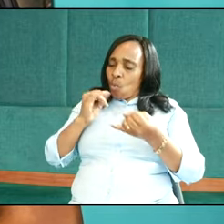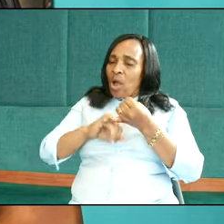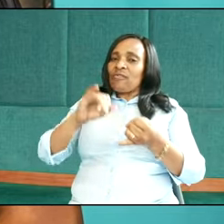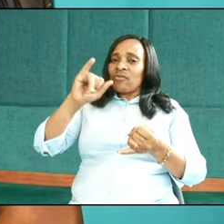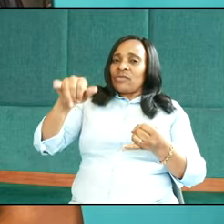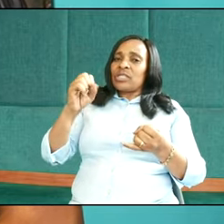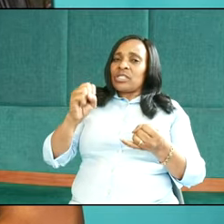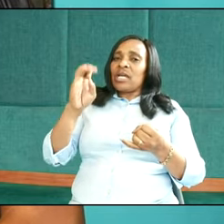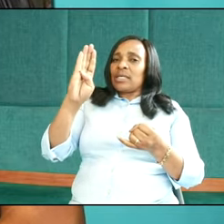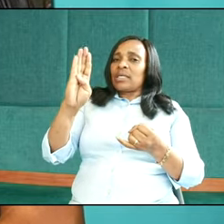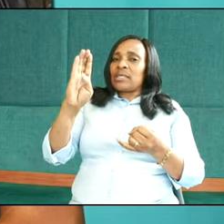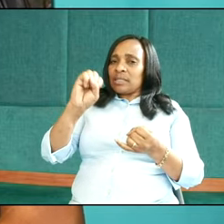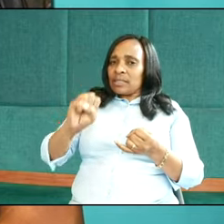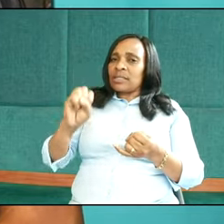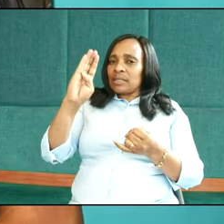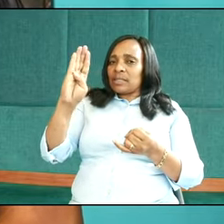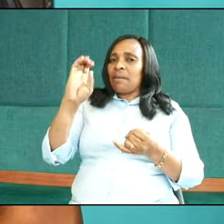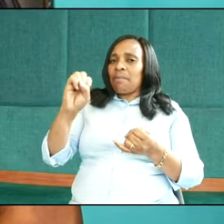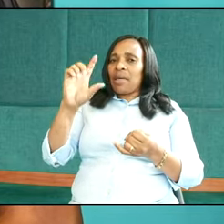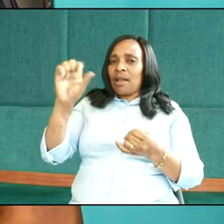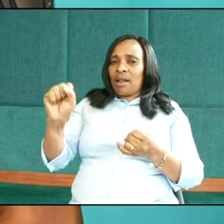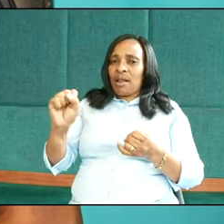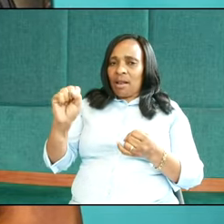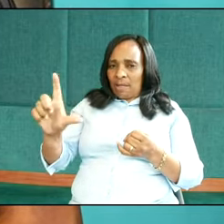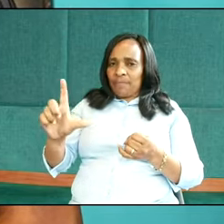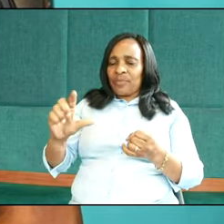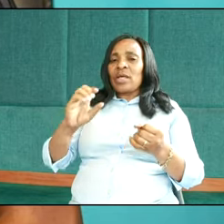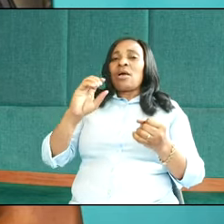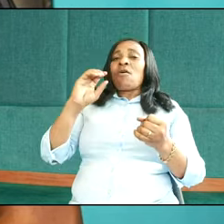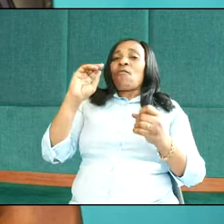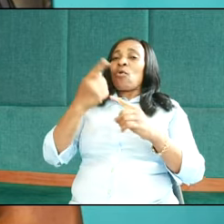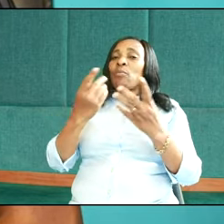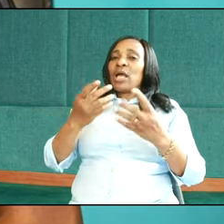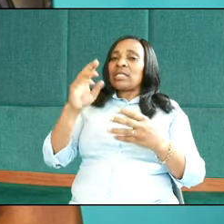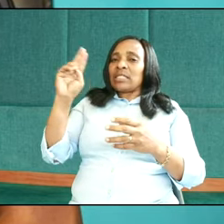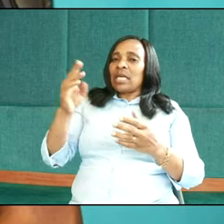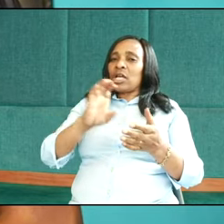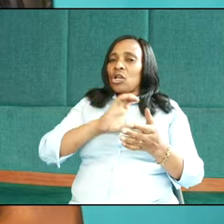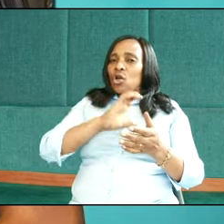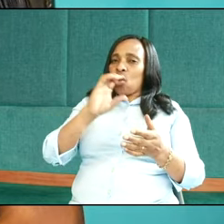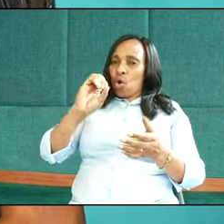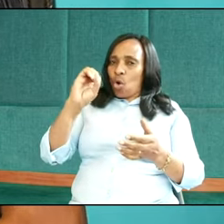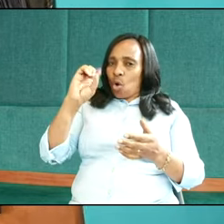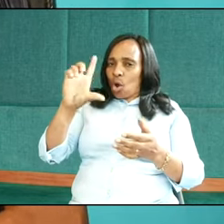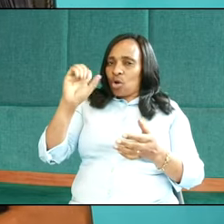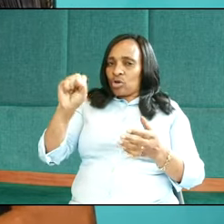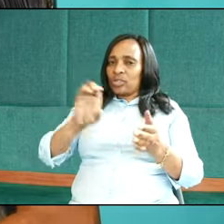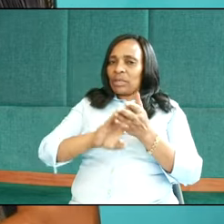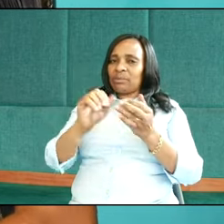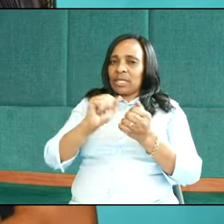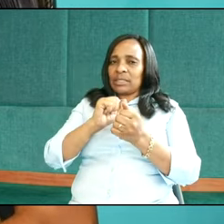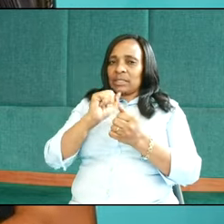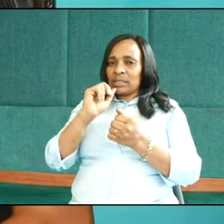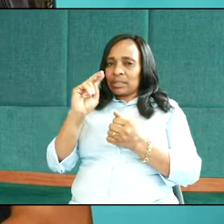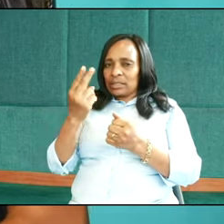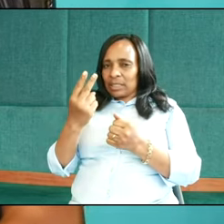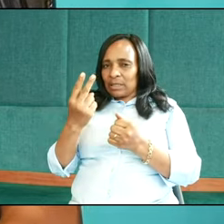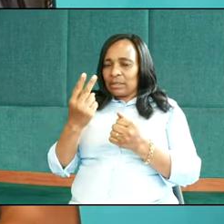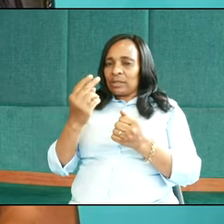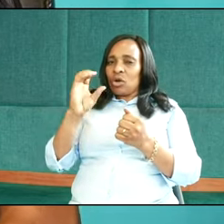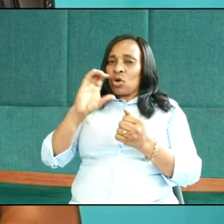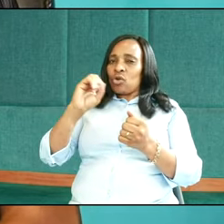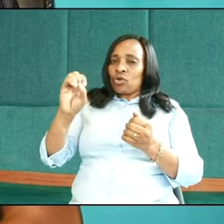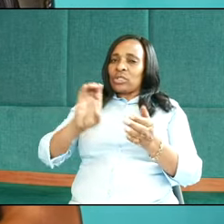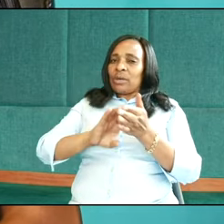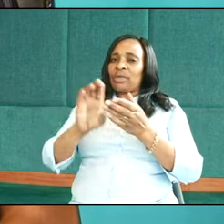this story comes from 2 Chronicles chapter 14 and also 1 Kings chapter 16. And it